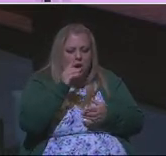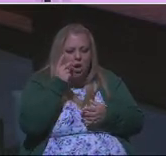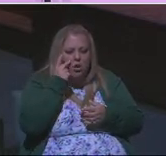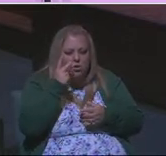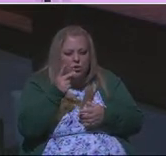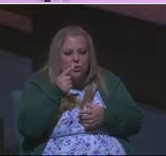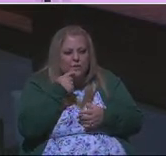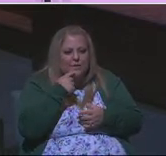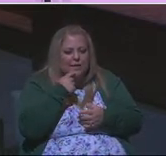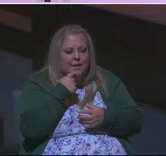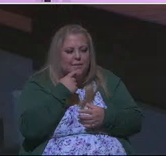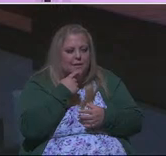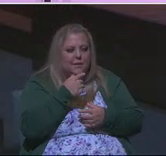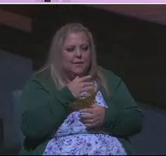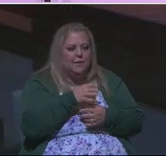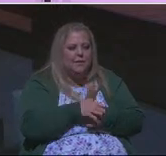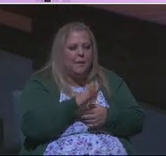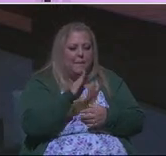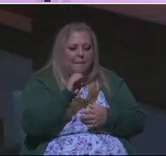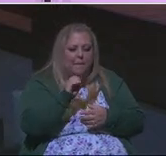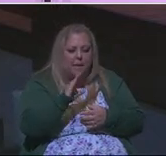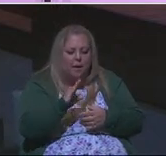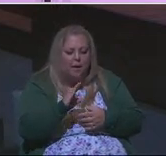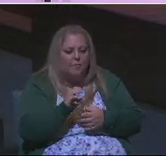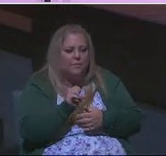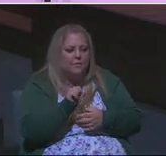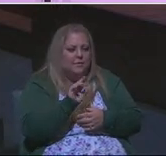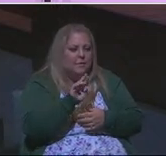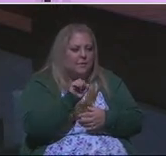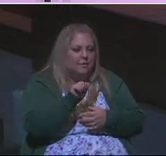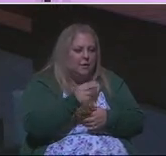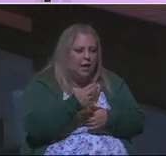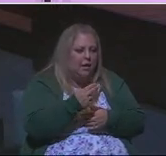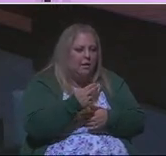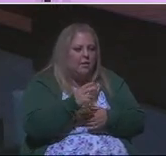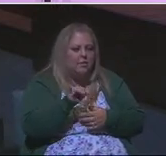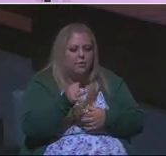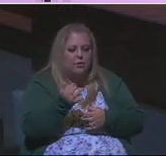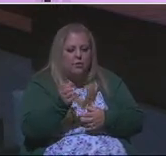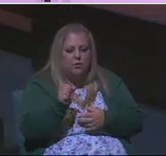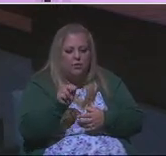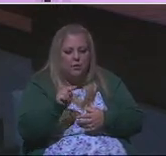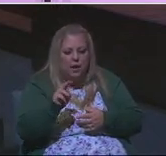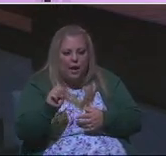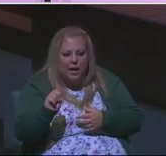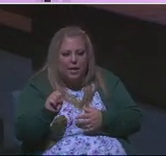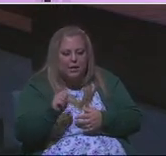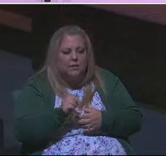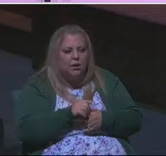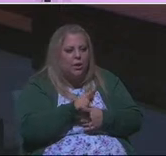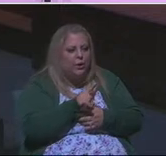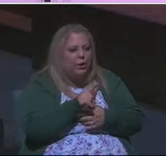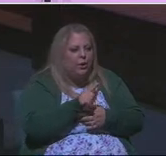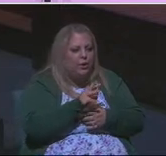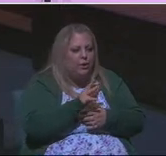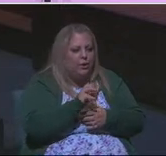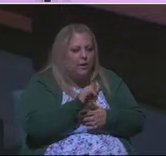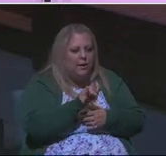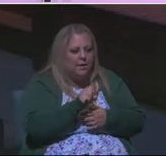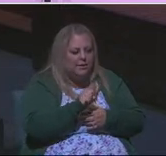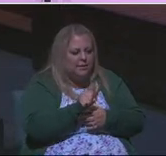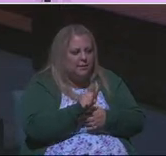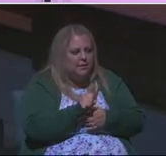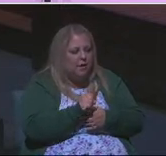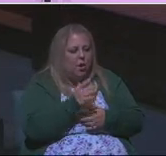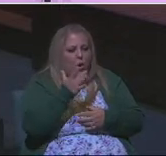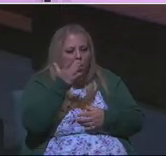says, Bob, Sarah, Joanne, Lewis,